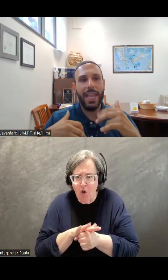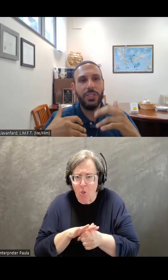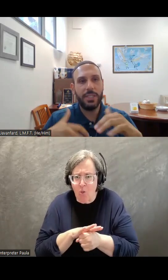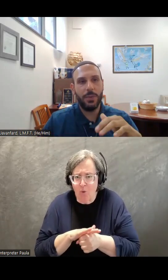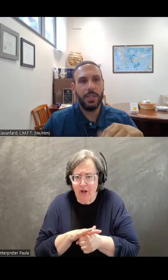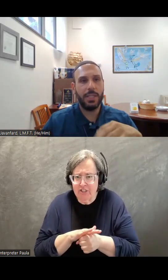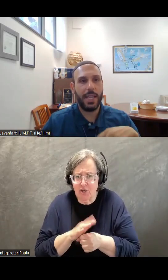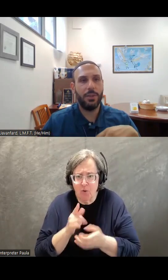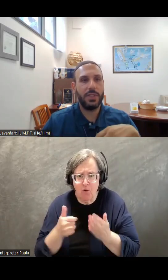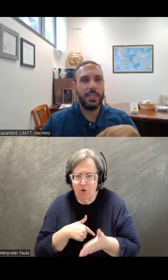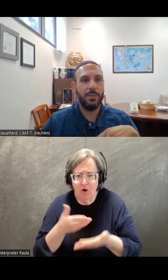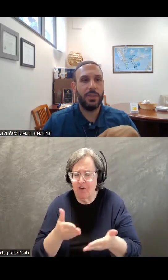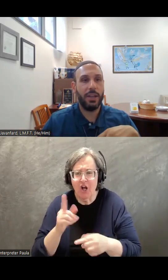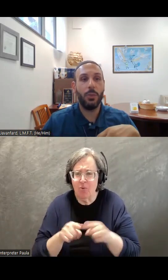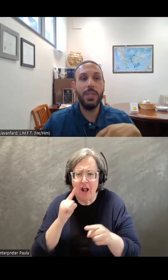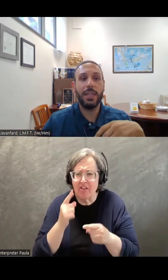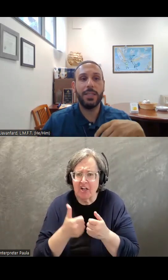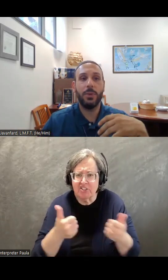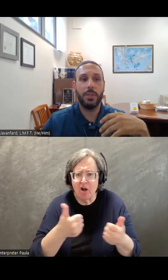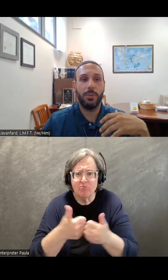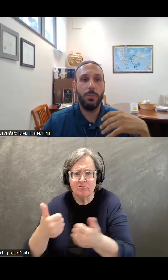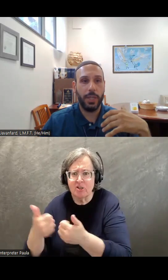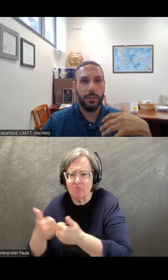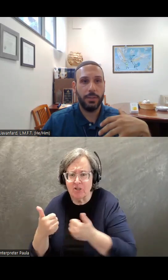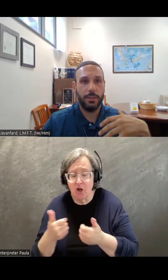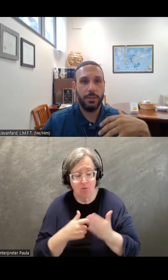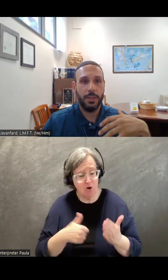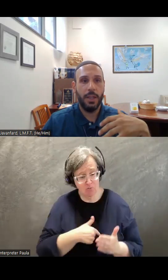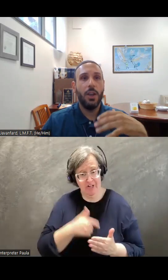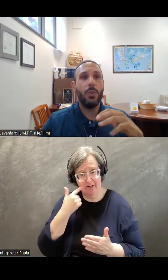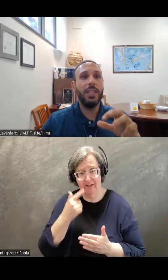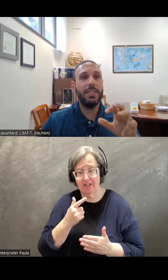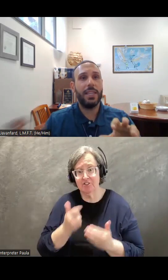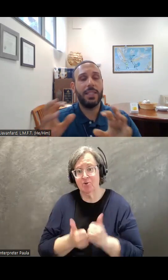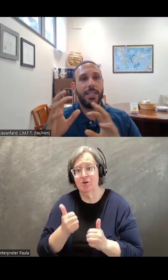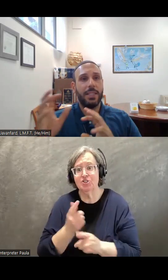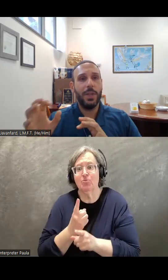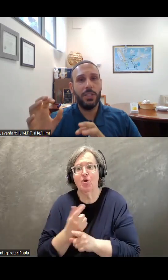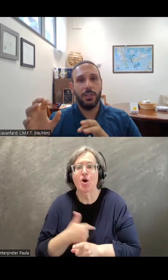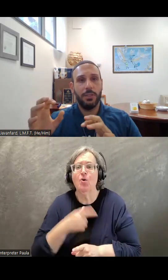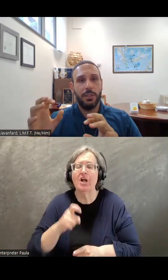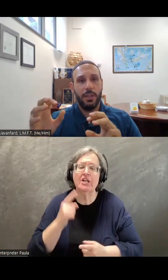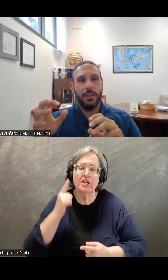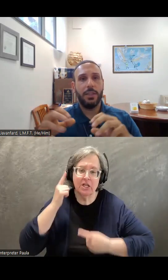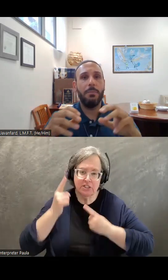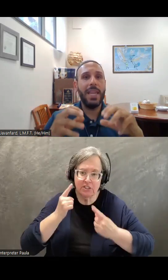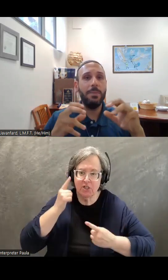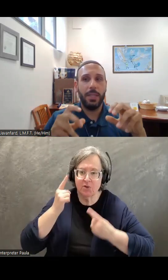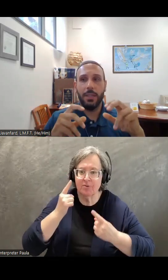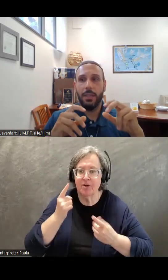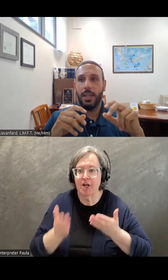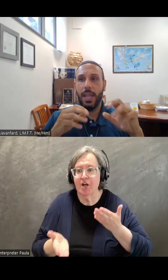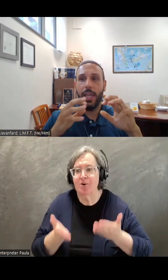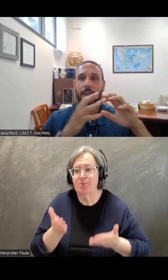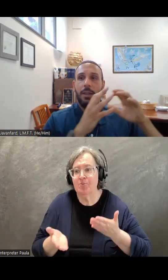We can't just think within a silo of the system of care that we think is the most appropriate. We need to take into consideration that there may